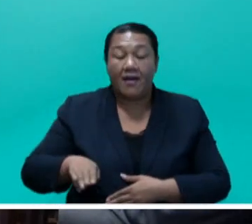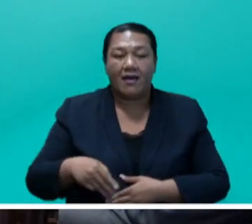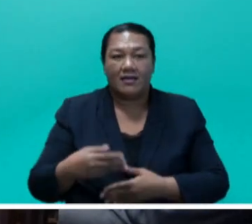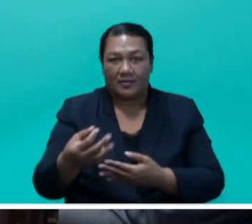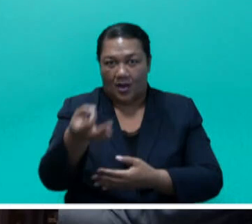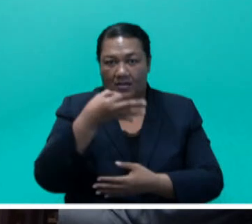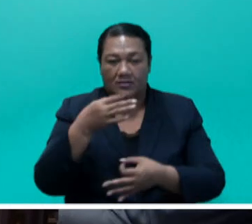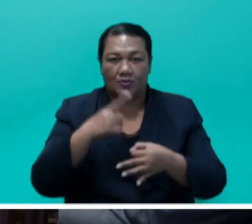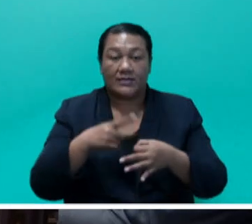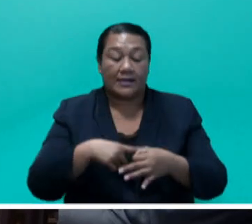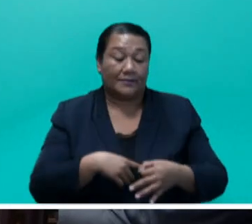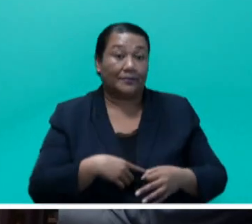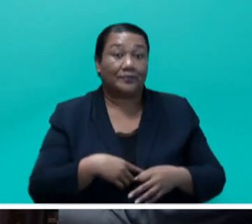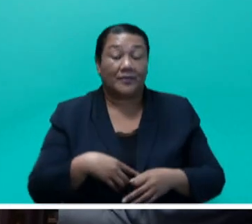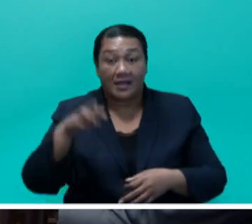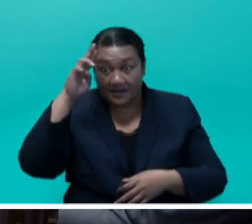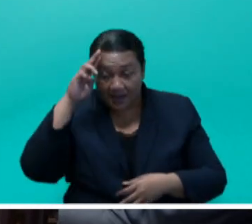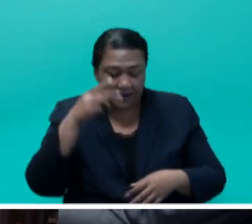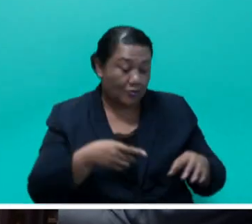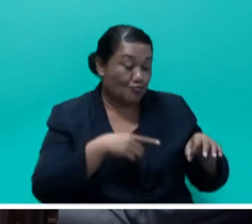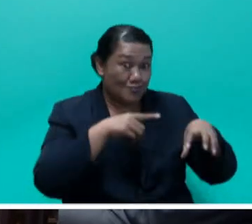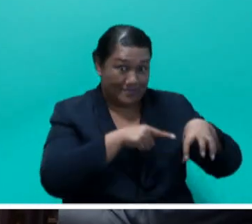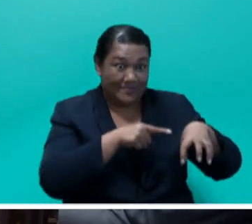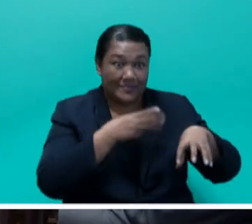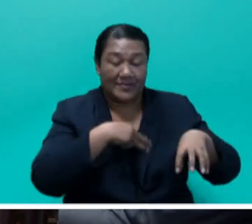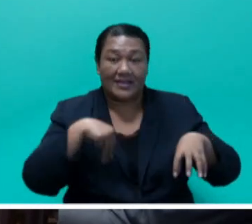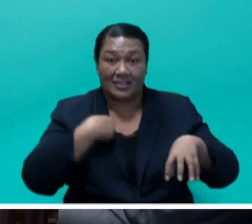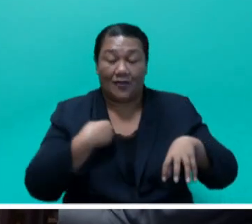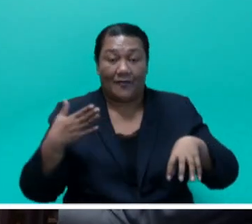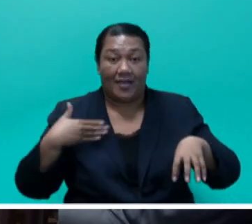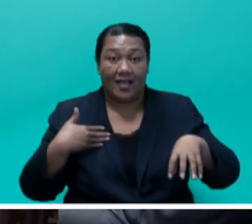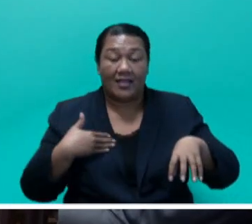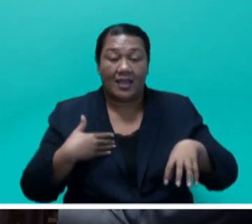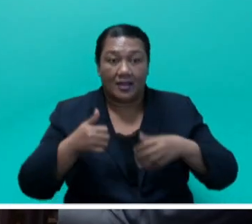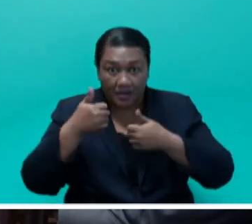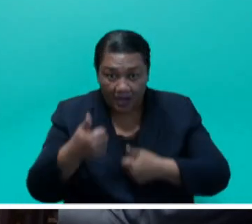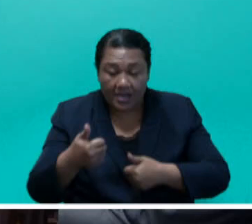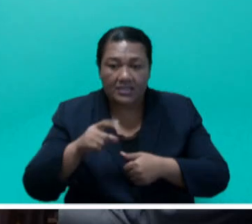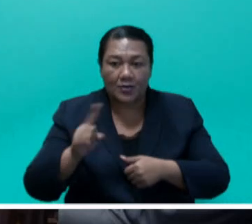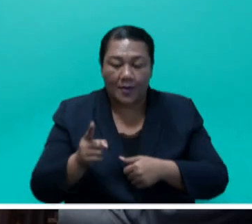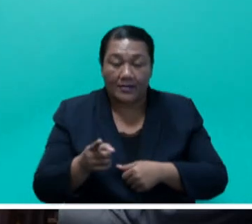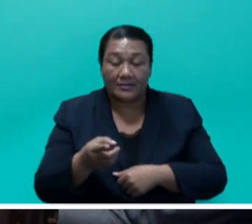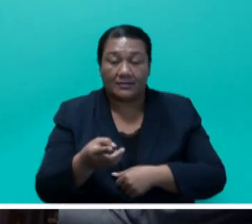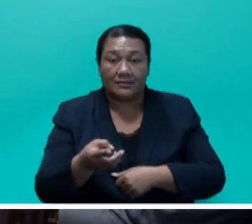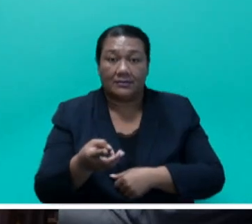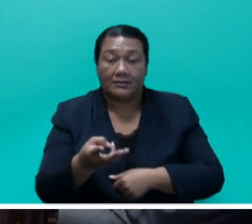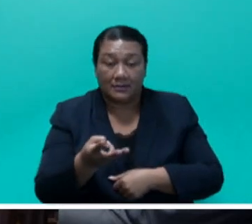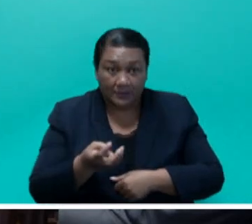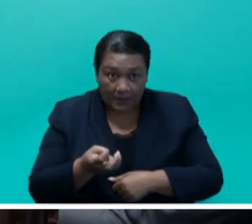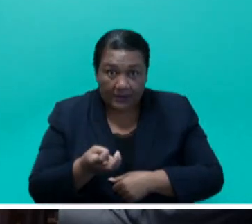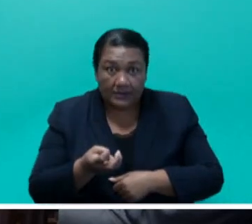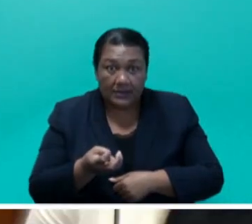the Ministry has acknowledged that there are existing salary discrepancies